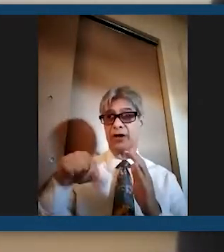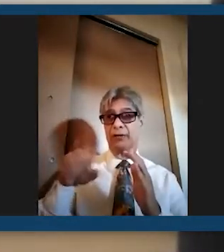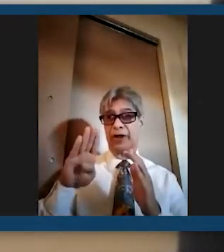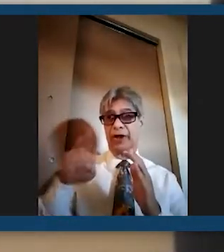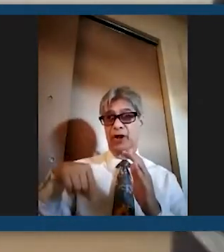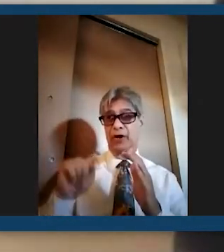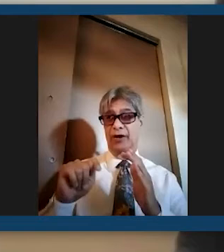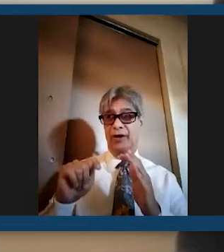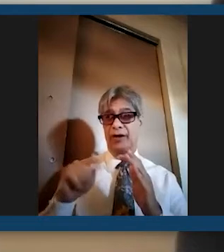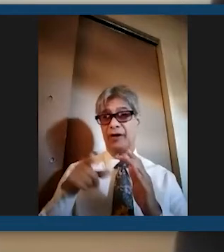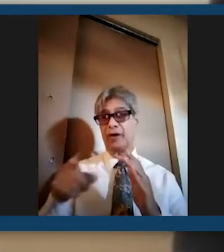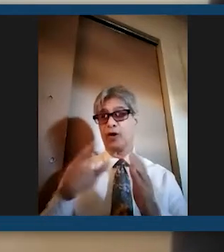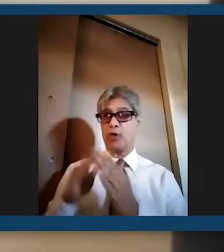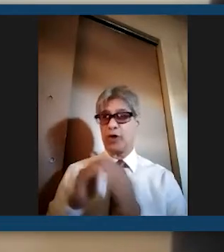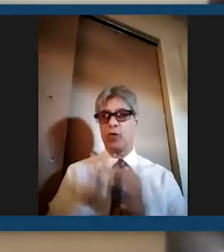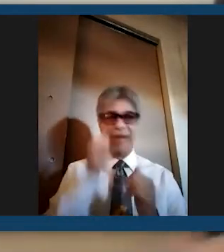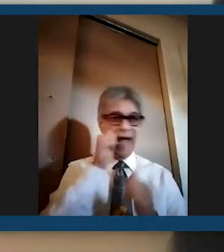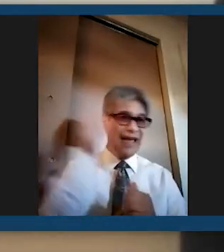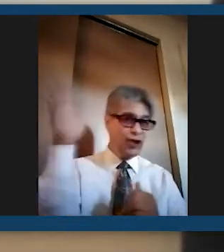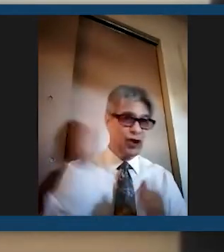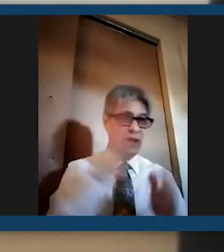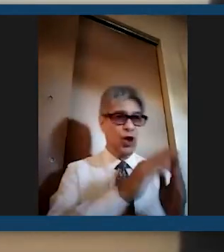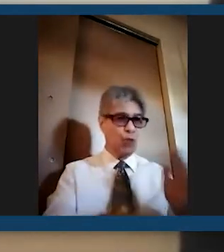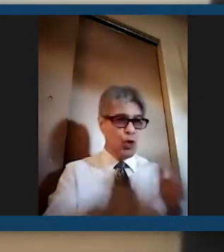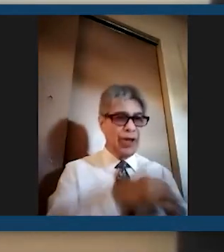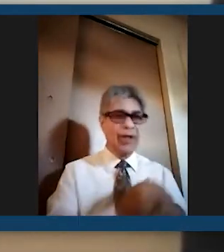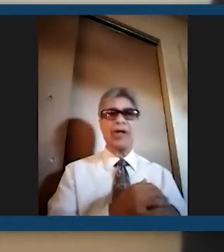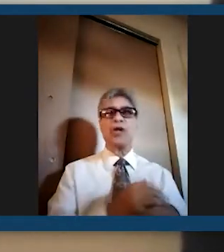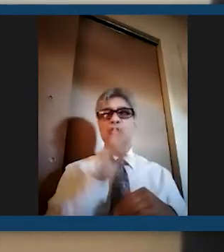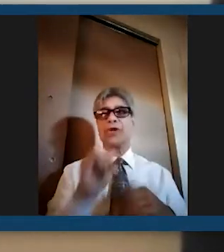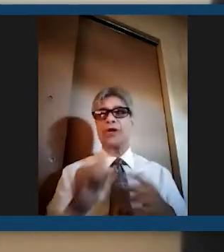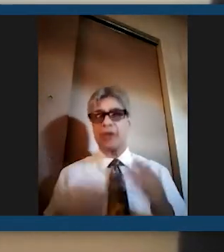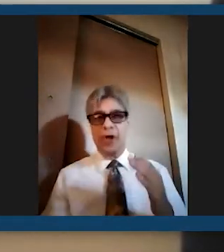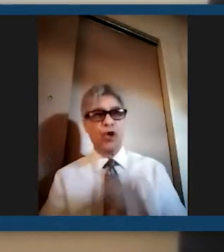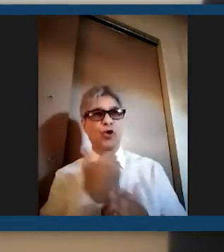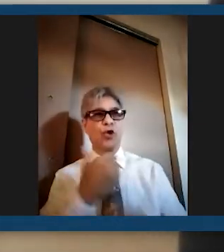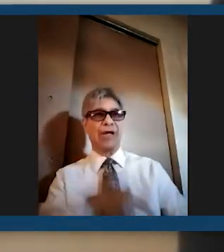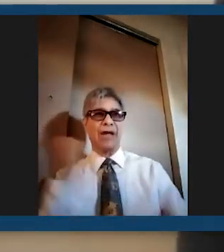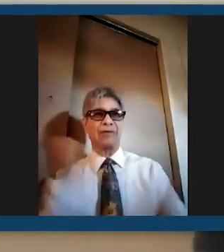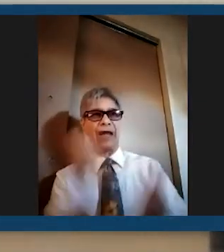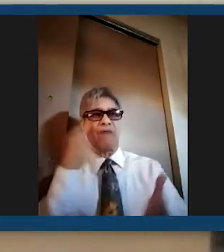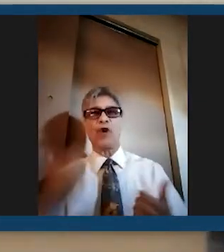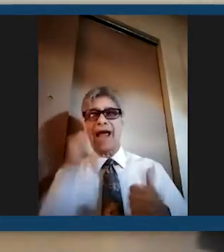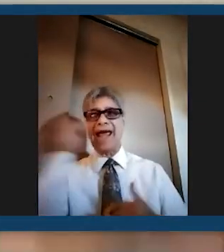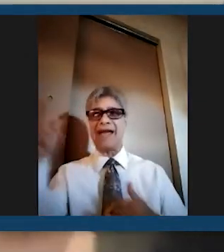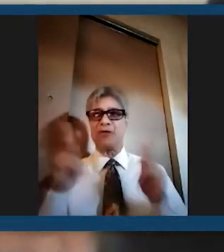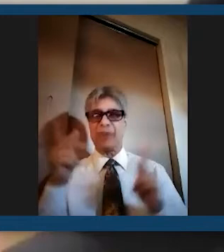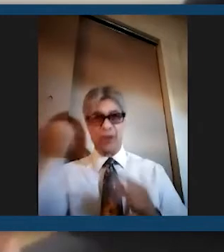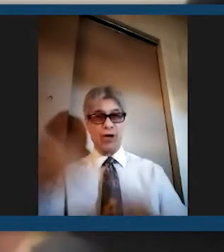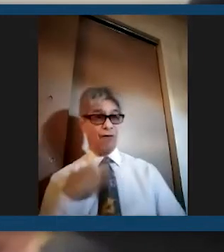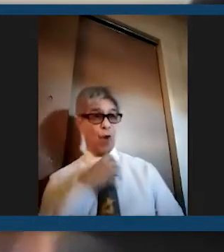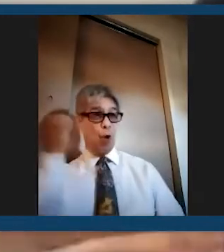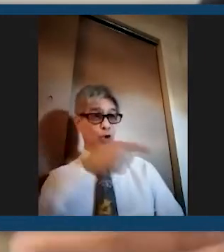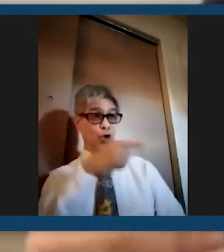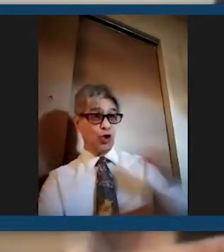LGBTQ plus community within the Asian community is such a new concept for Asian people, especially because we have the older generation and then the